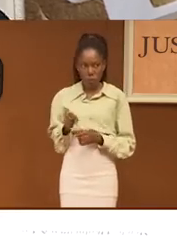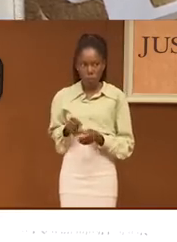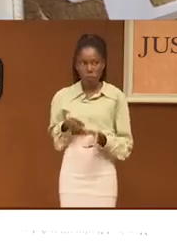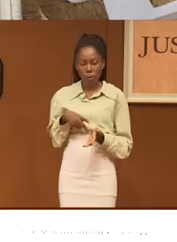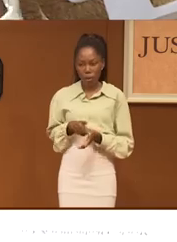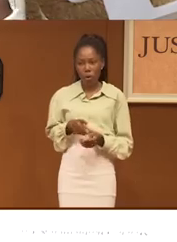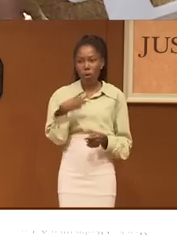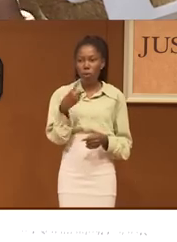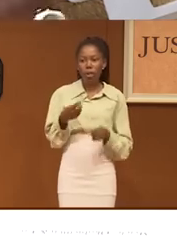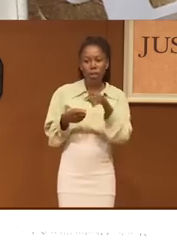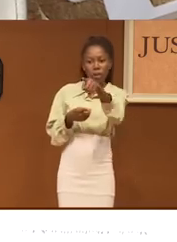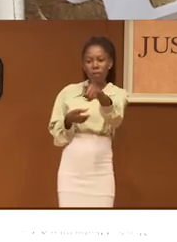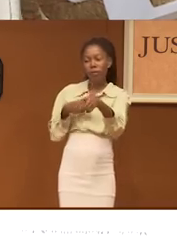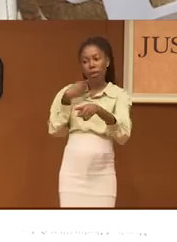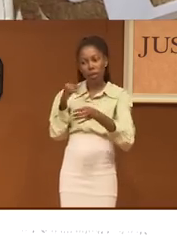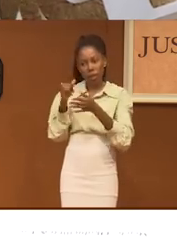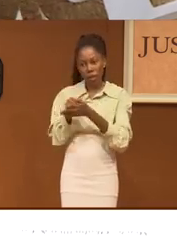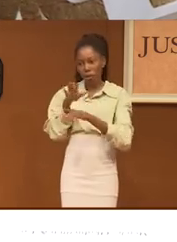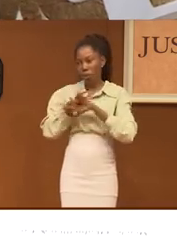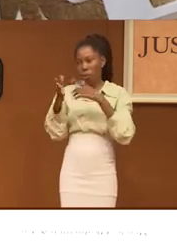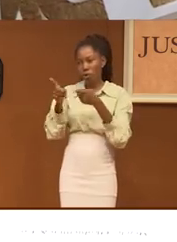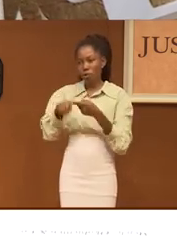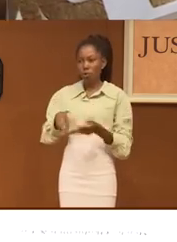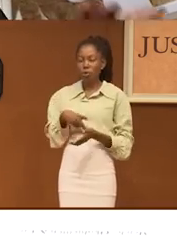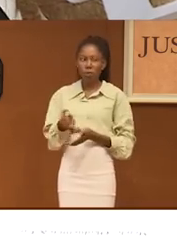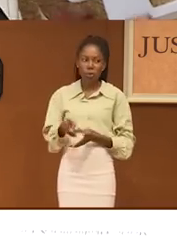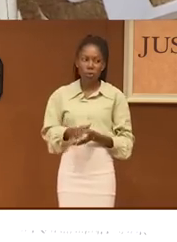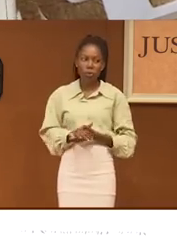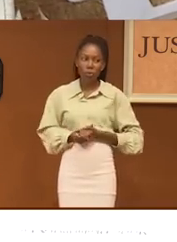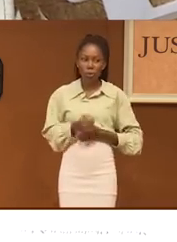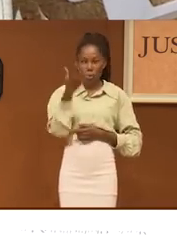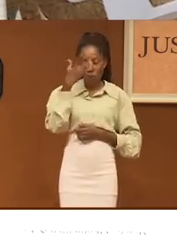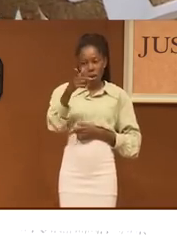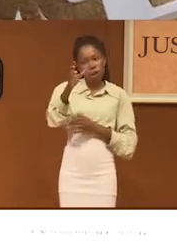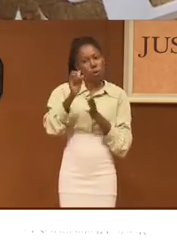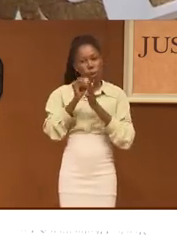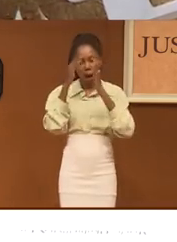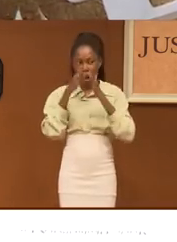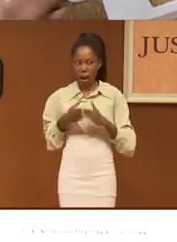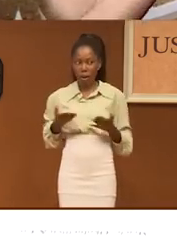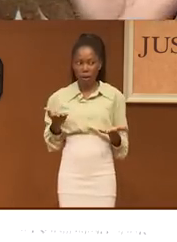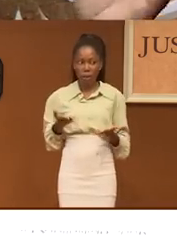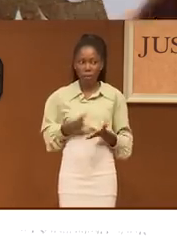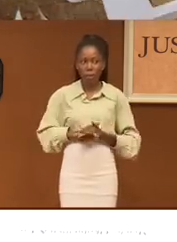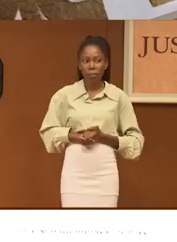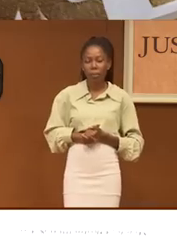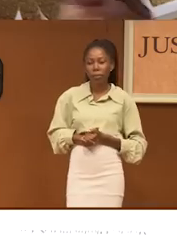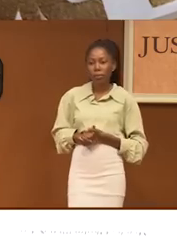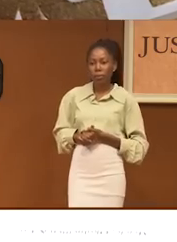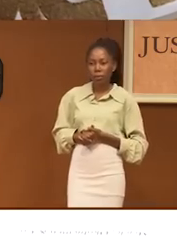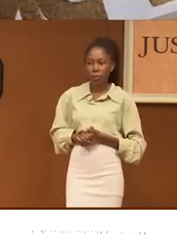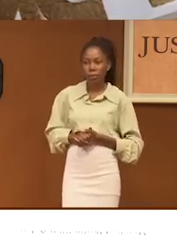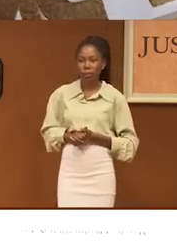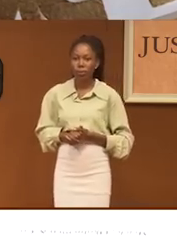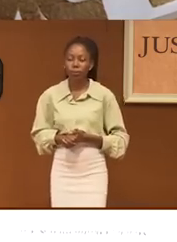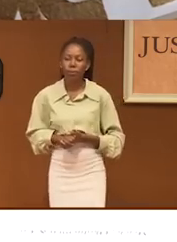he decides he's waiving it for you. He has a choice. It's his house. It's not my house. Yes. So I can't say, oh, go, don't pay. He's